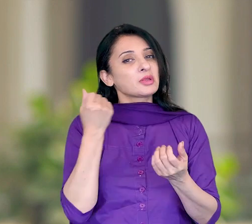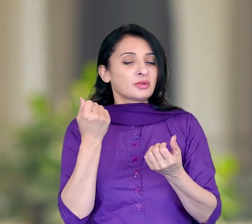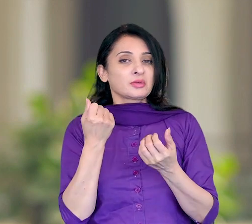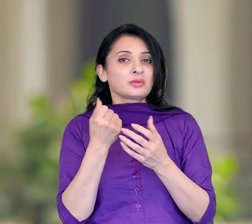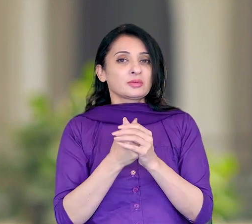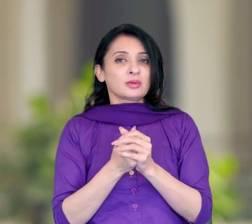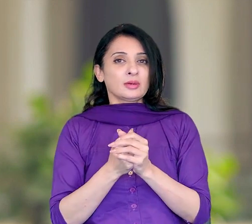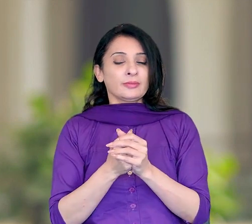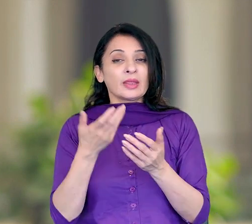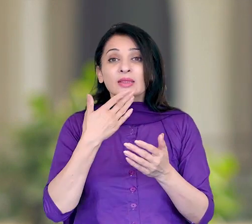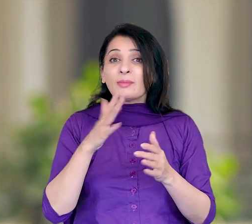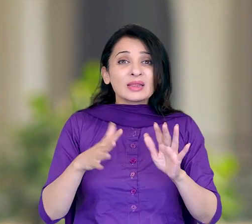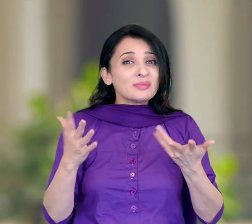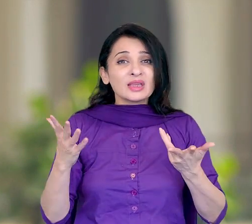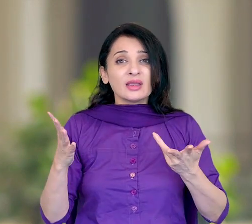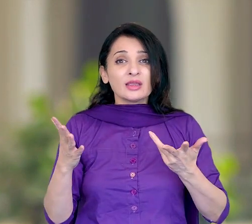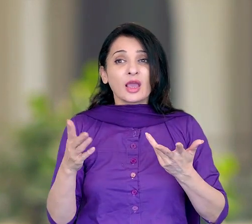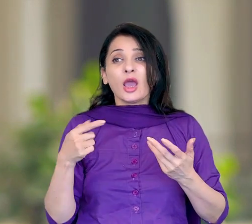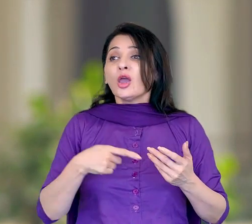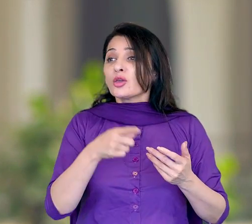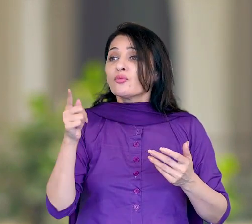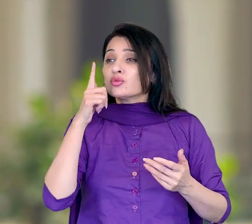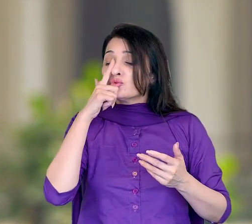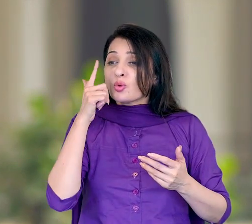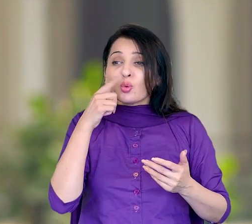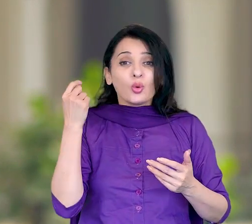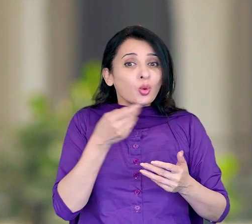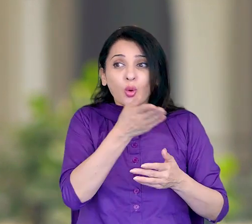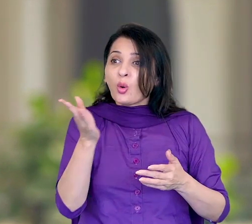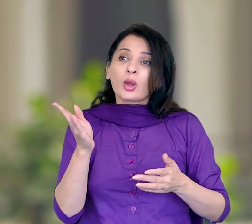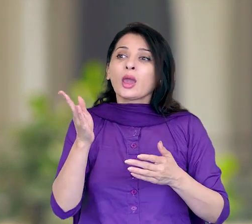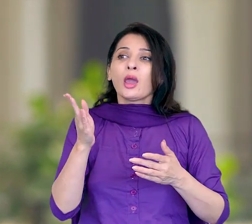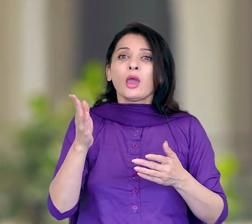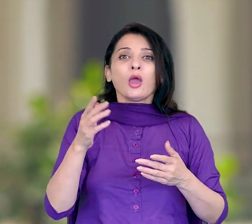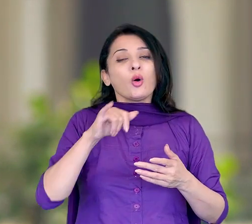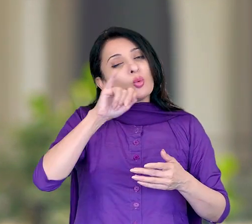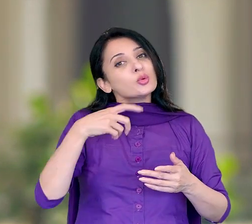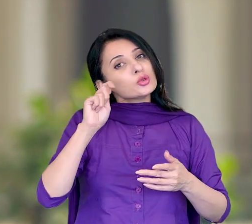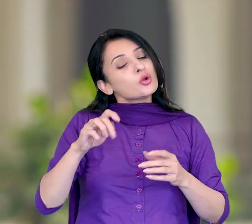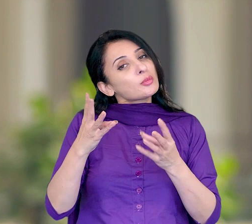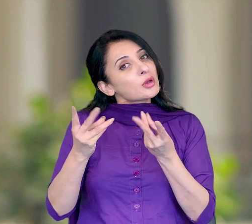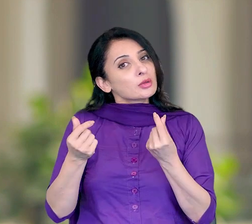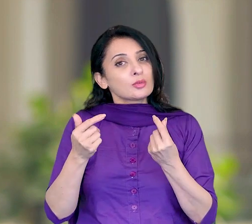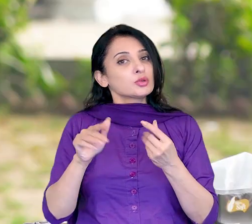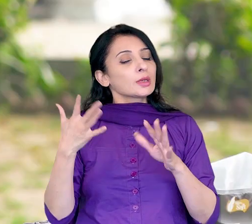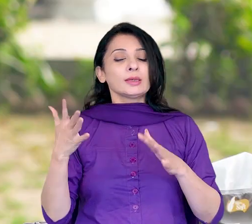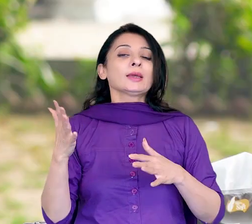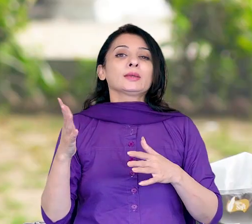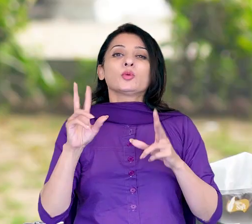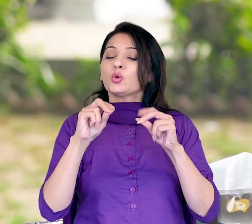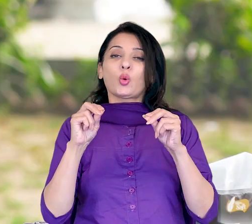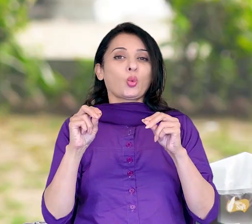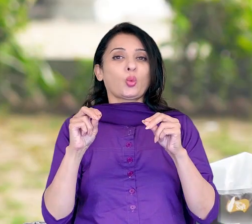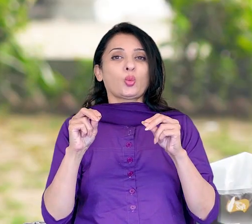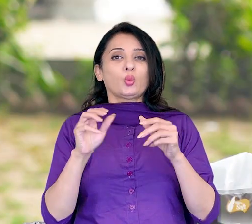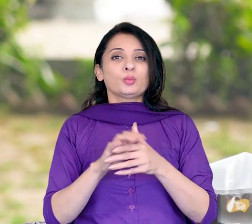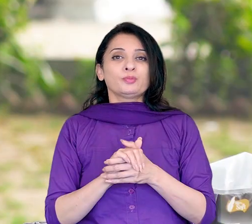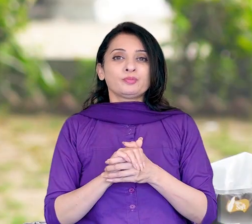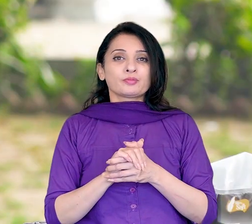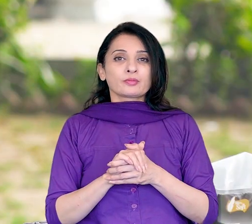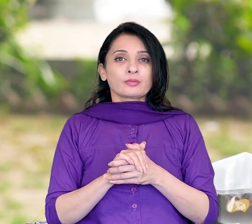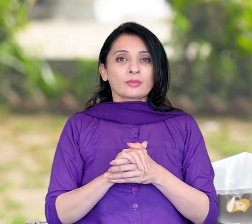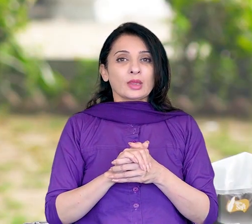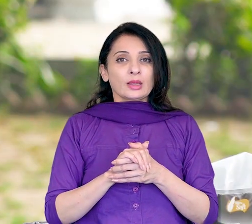continue to fear that the computer has come, the automation has come, and we're going to lose the job. No, it's going to give you